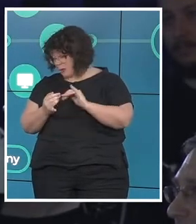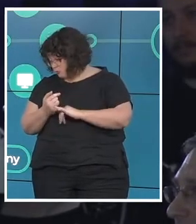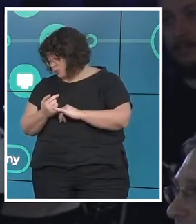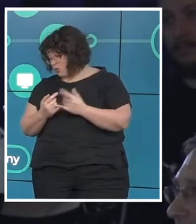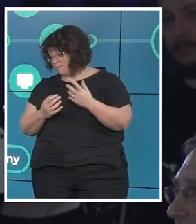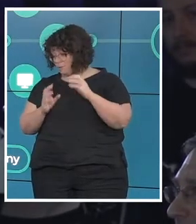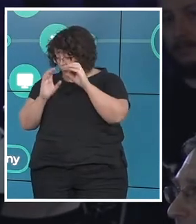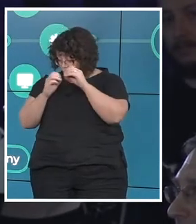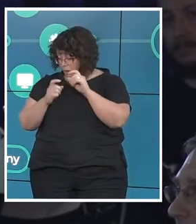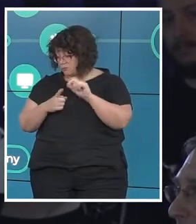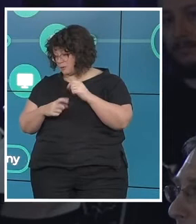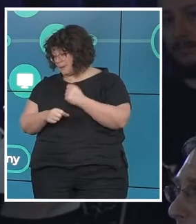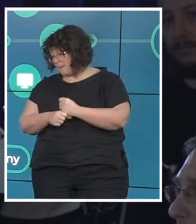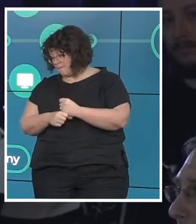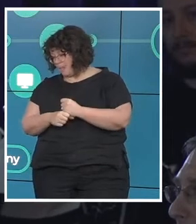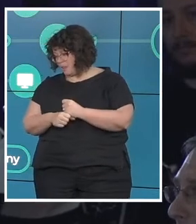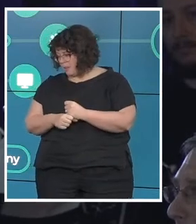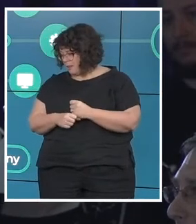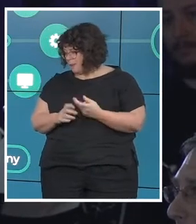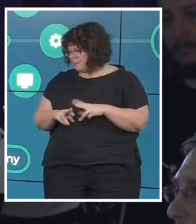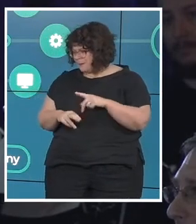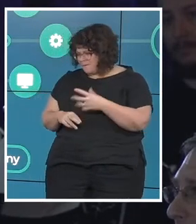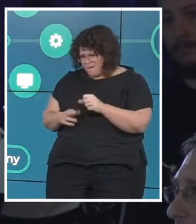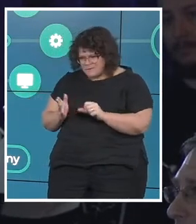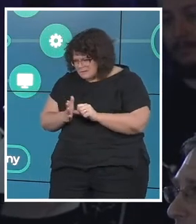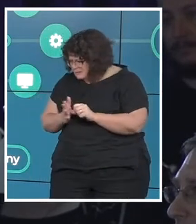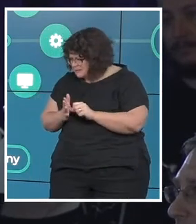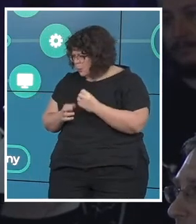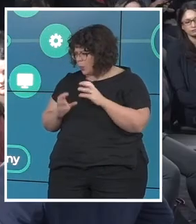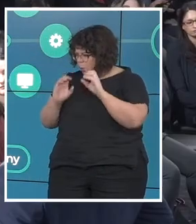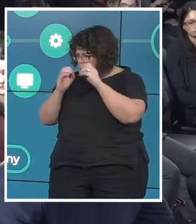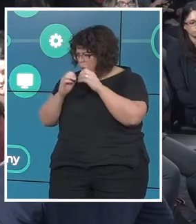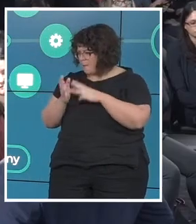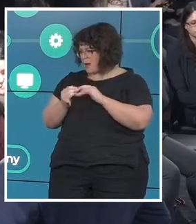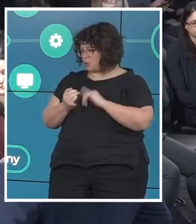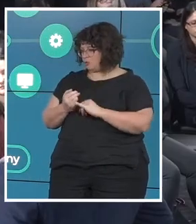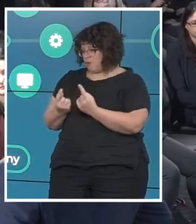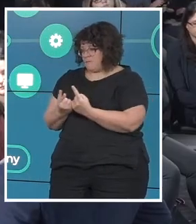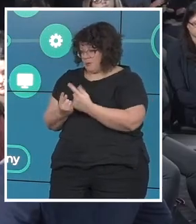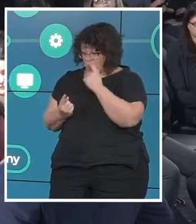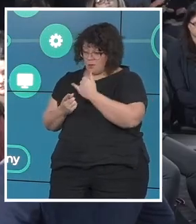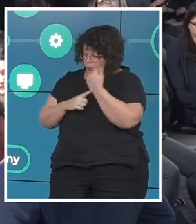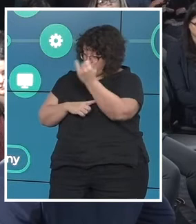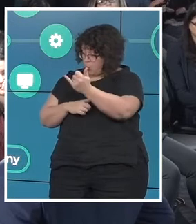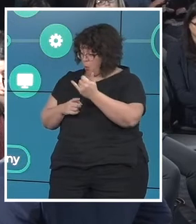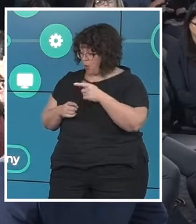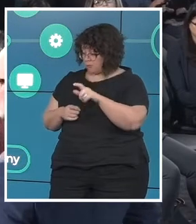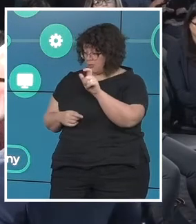product, you can call their customer support centers directly. Yeah. And from experience, how many of these questions are talking about mapping and moving